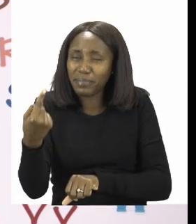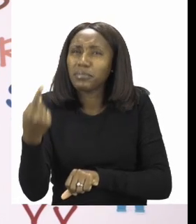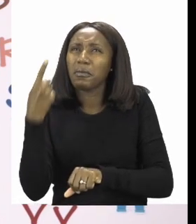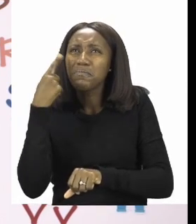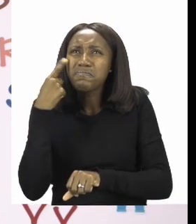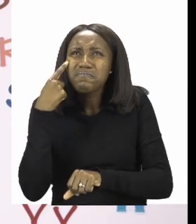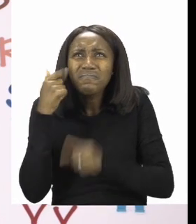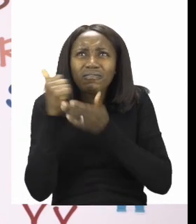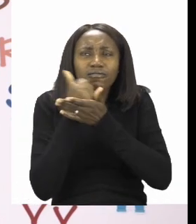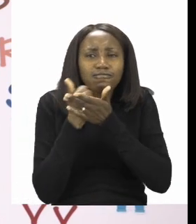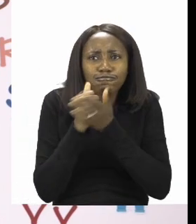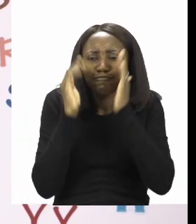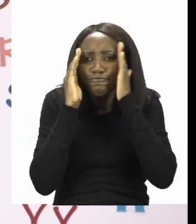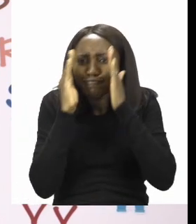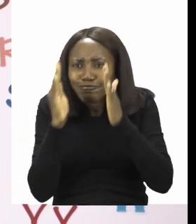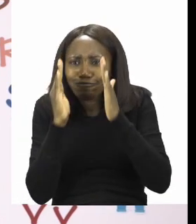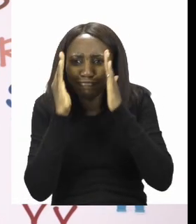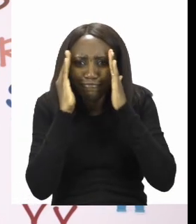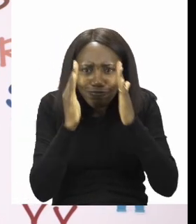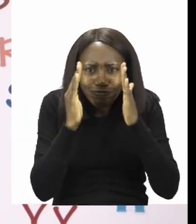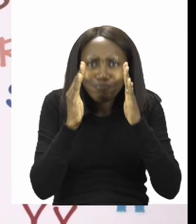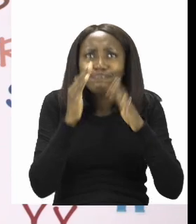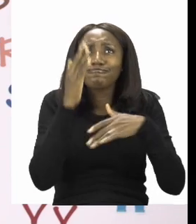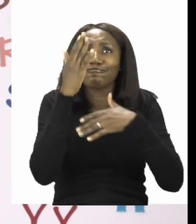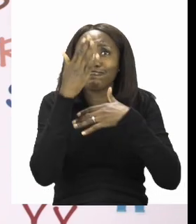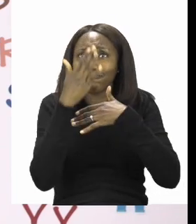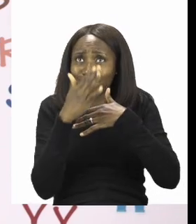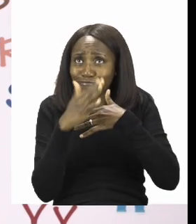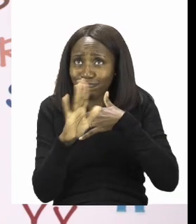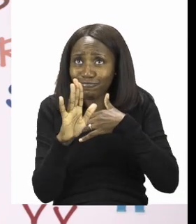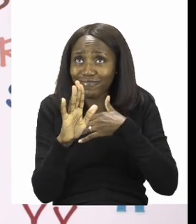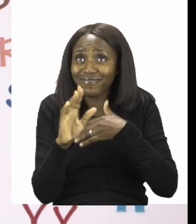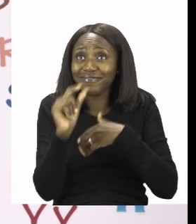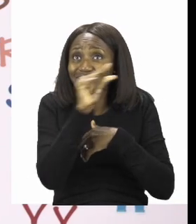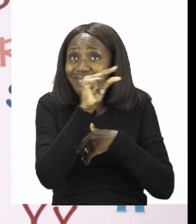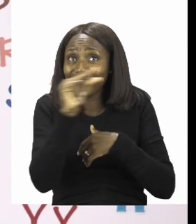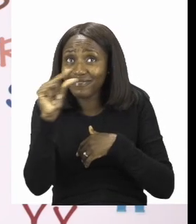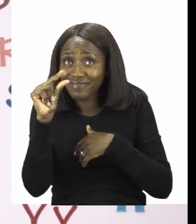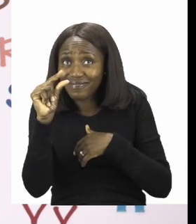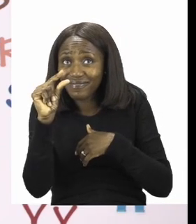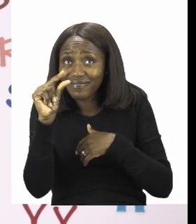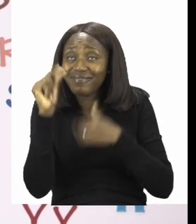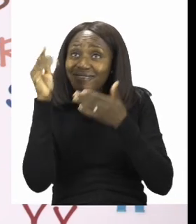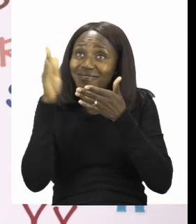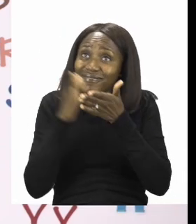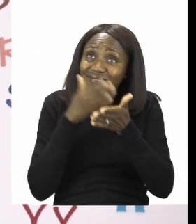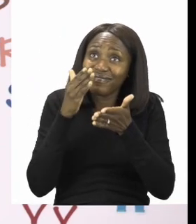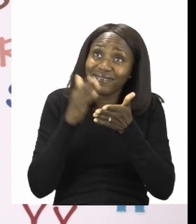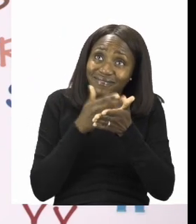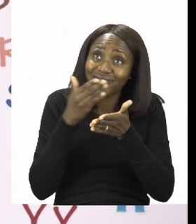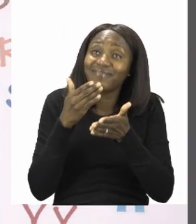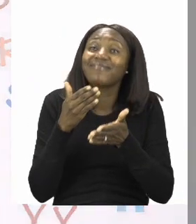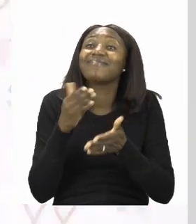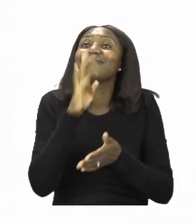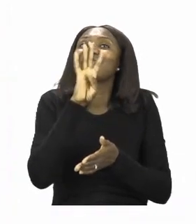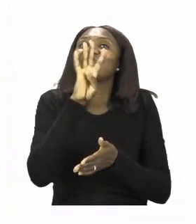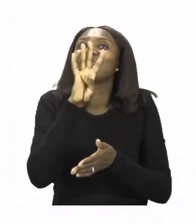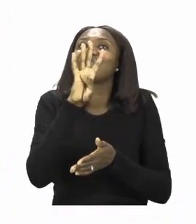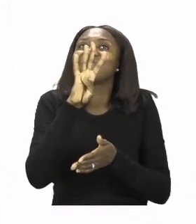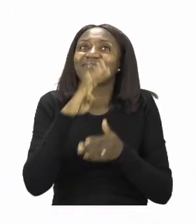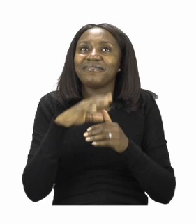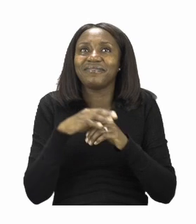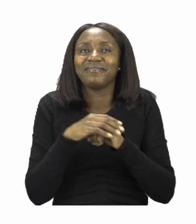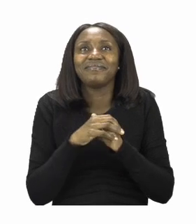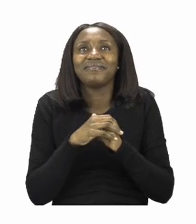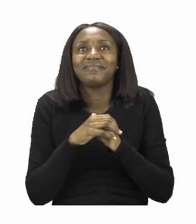all the letters. And when you are done with your vocabulary words, you can go to the next page, page 4.